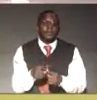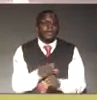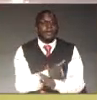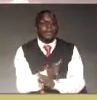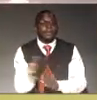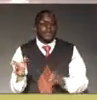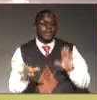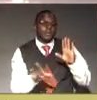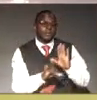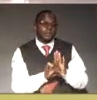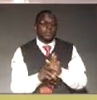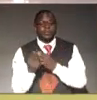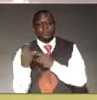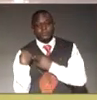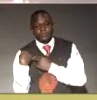priests.